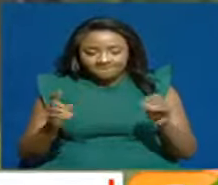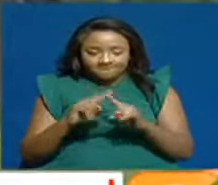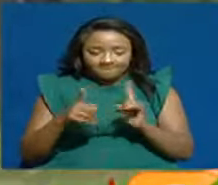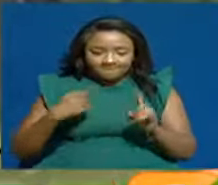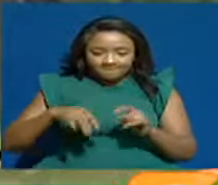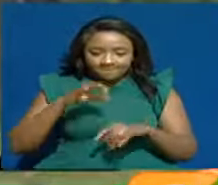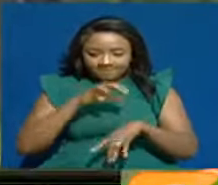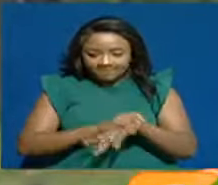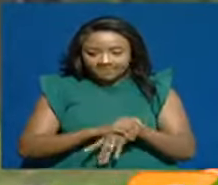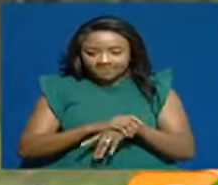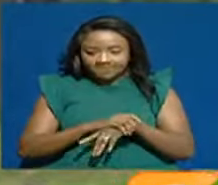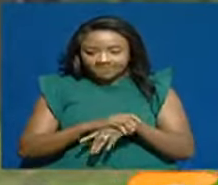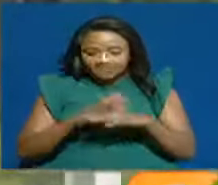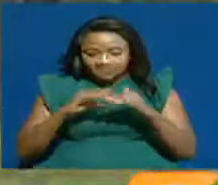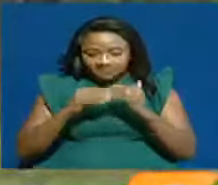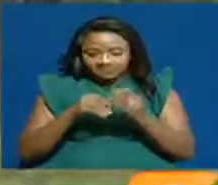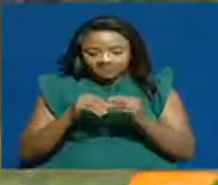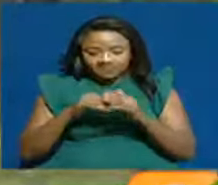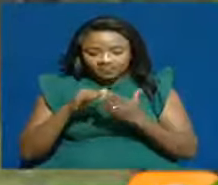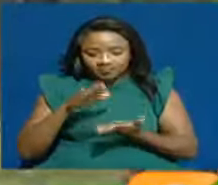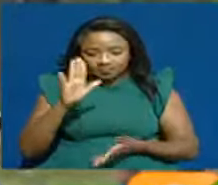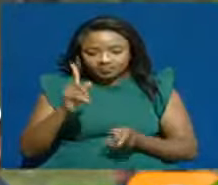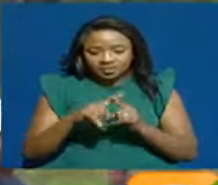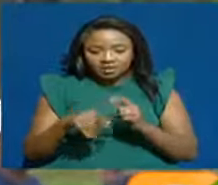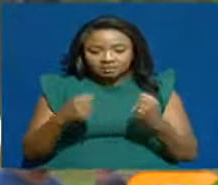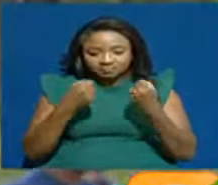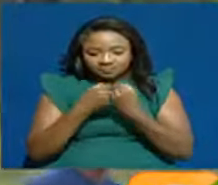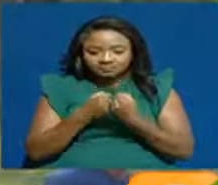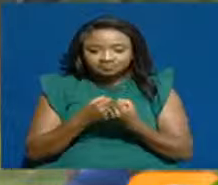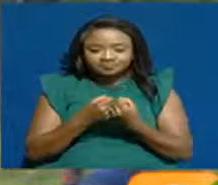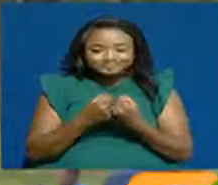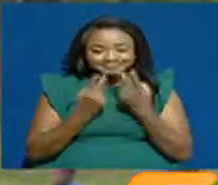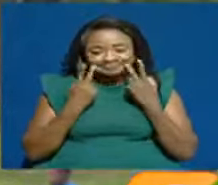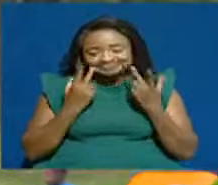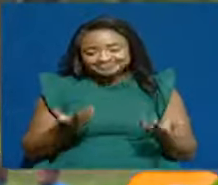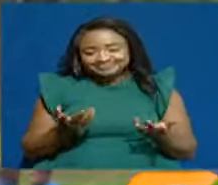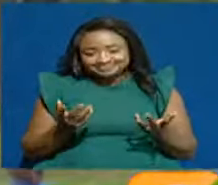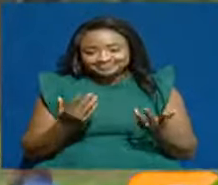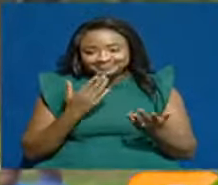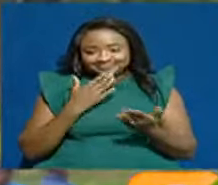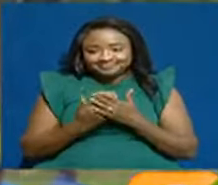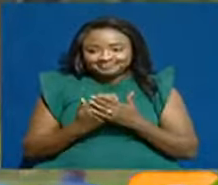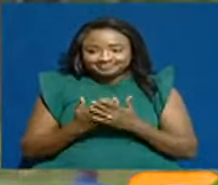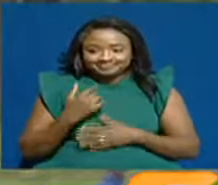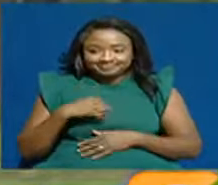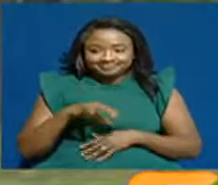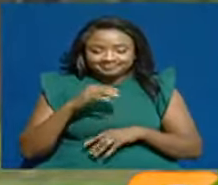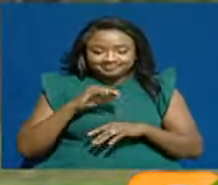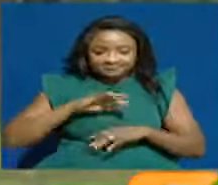of the chances, but game ni game. Ilikuwa inataka nani itaka sana, but tunashukuru, tulikuwa na two